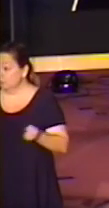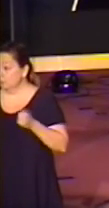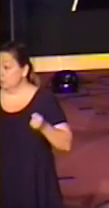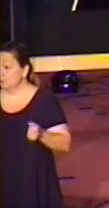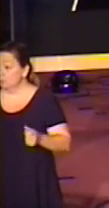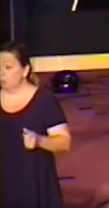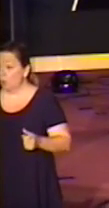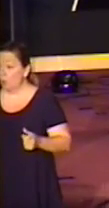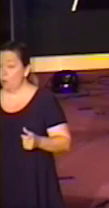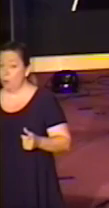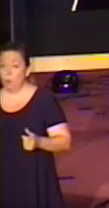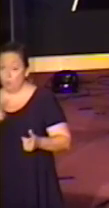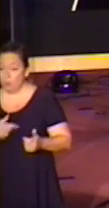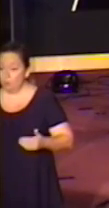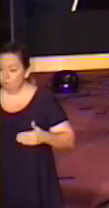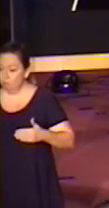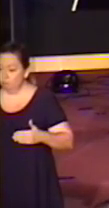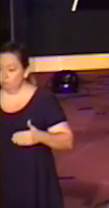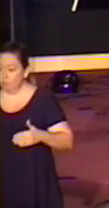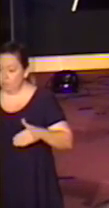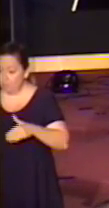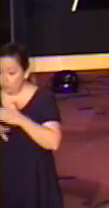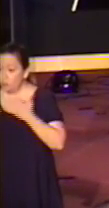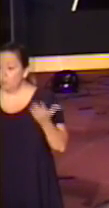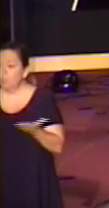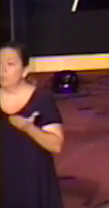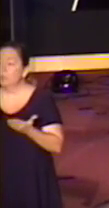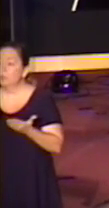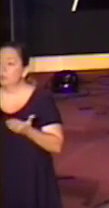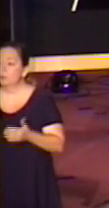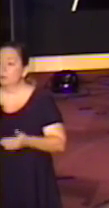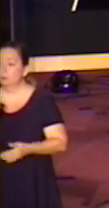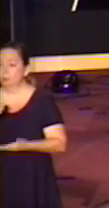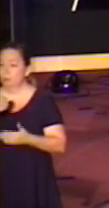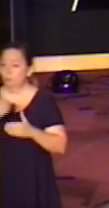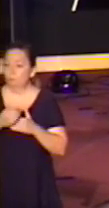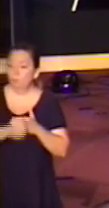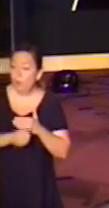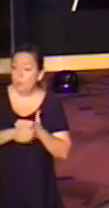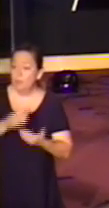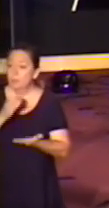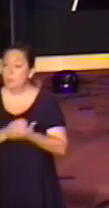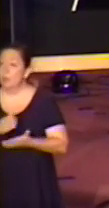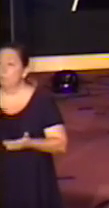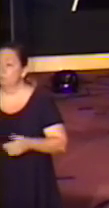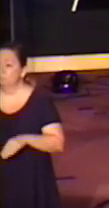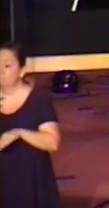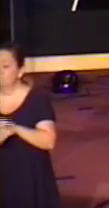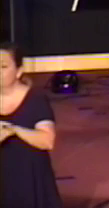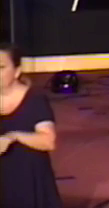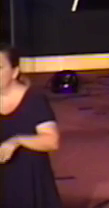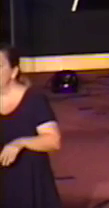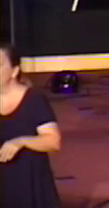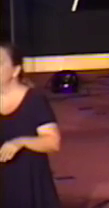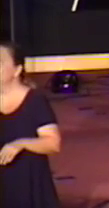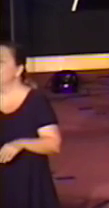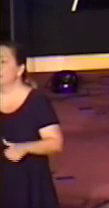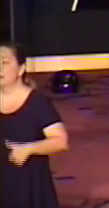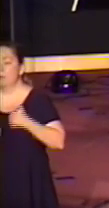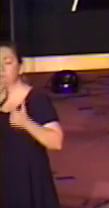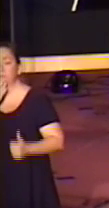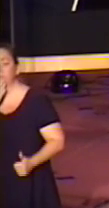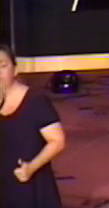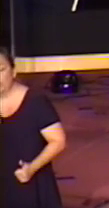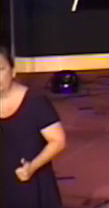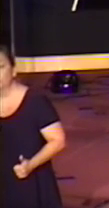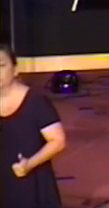so when we come to the communion time, we see how precious his life was. We also see the cost that he had to